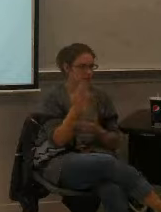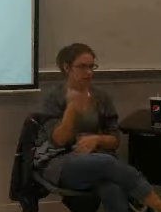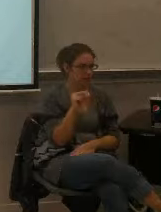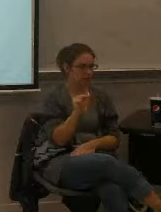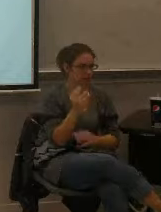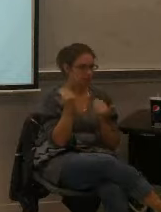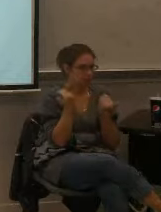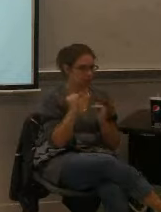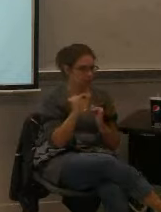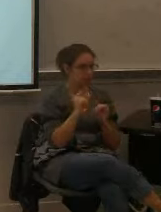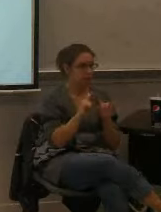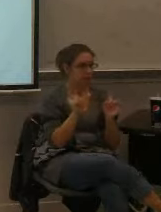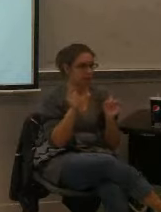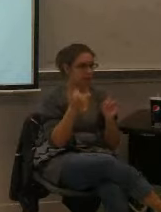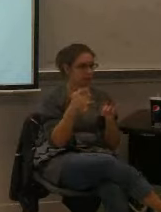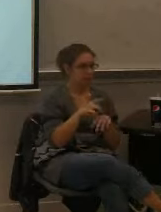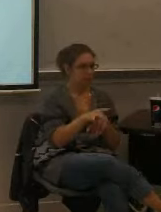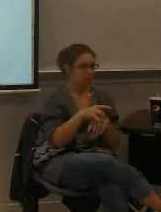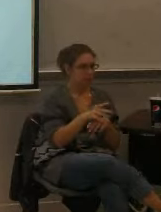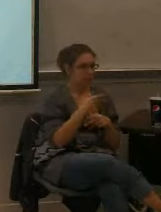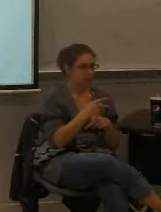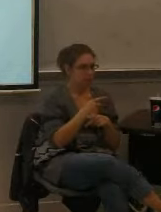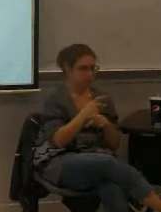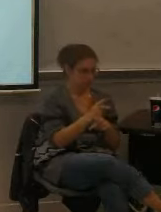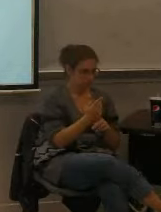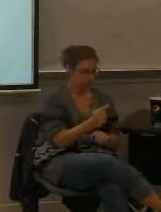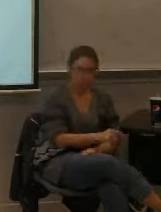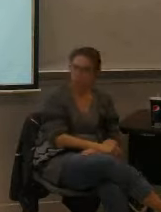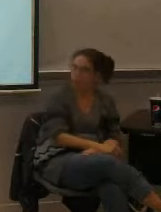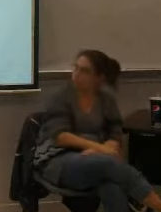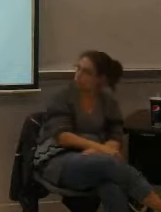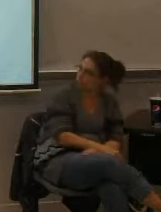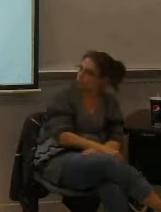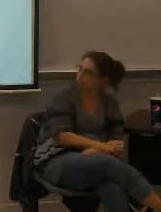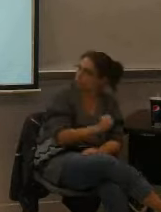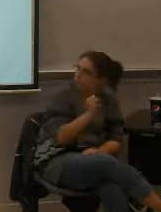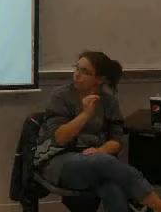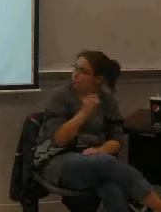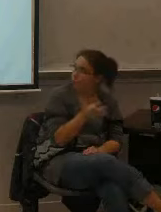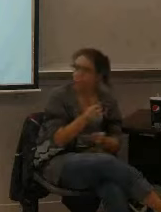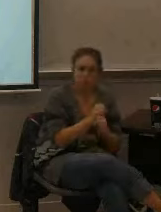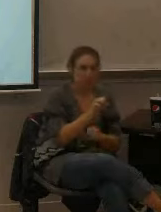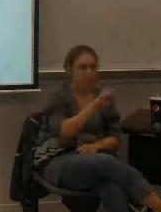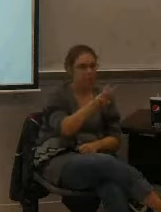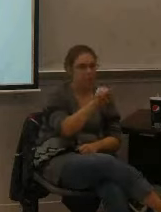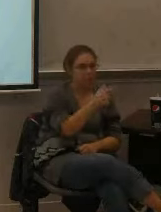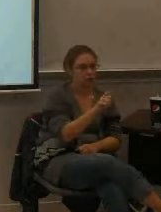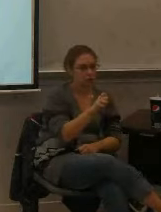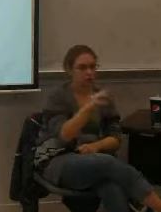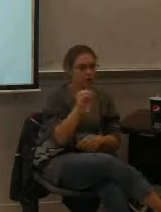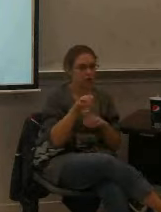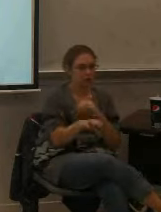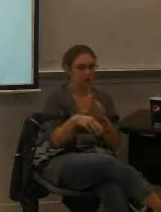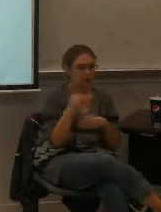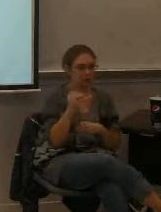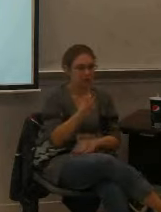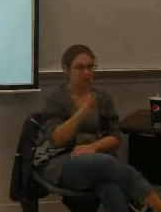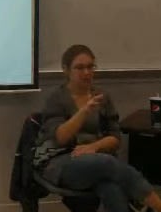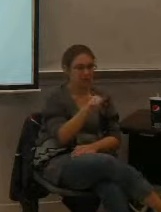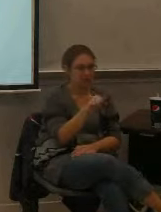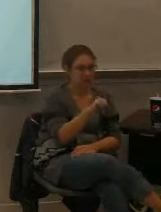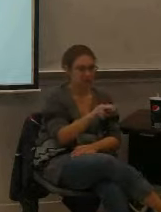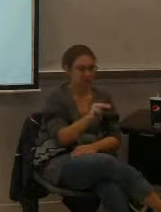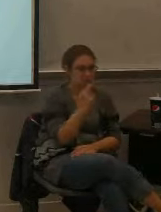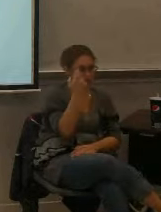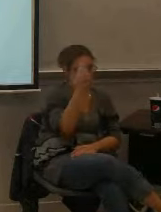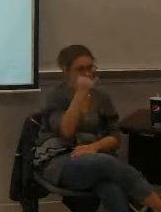nitrogen-limited, but it was stimulating productivity. So they took the sewage and just essentially pumped it out of the basin. The reason it's